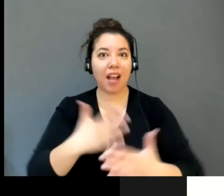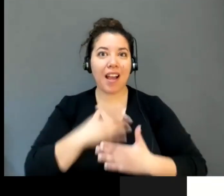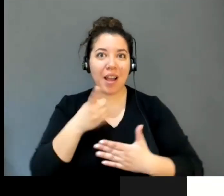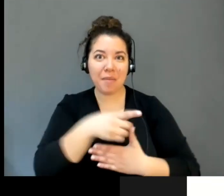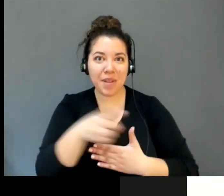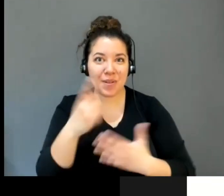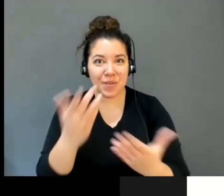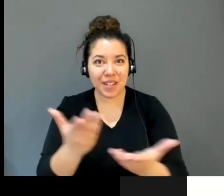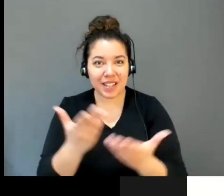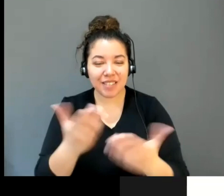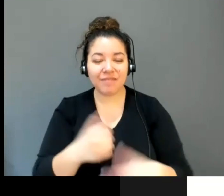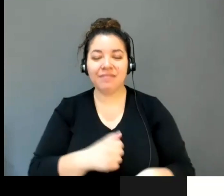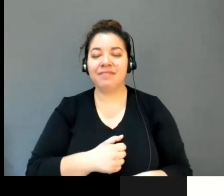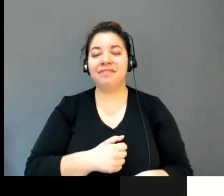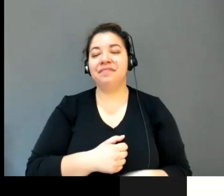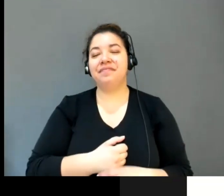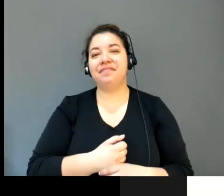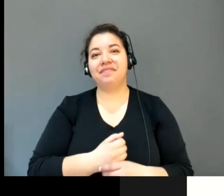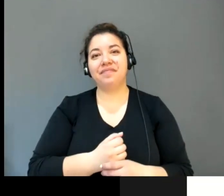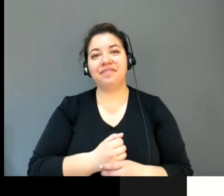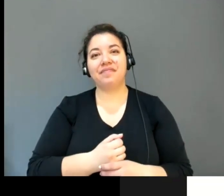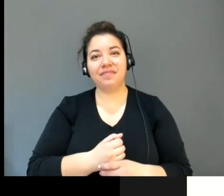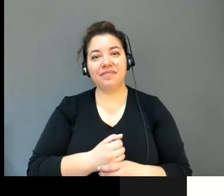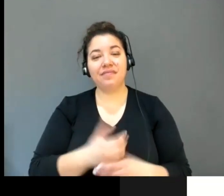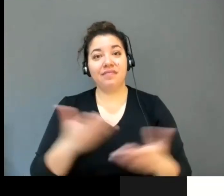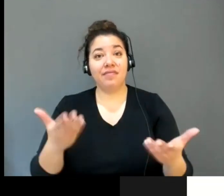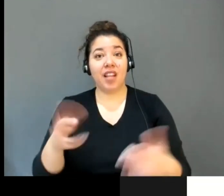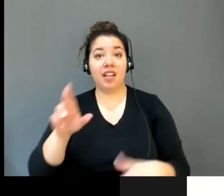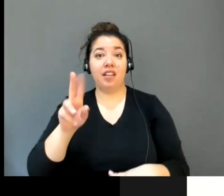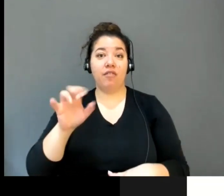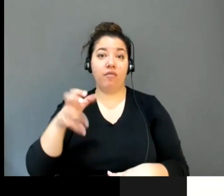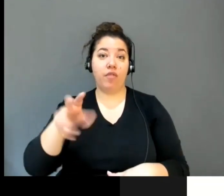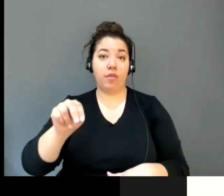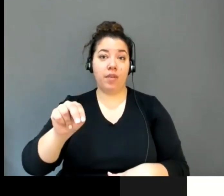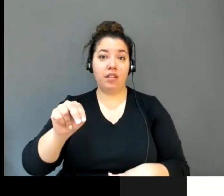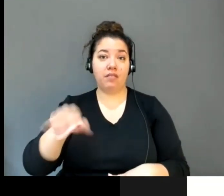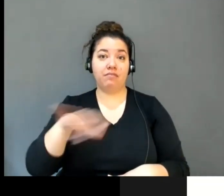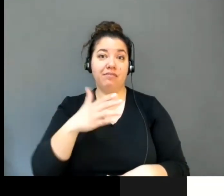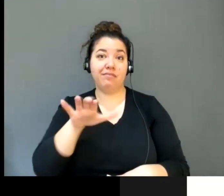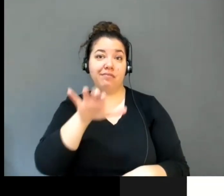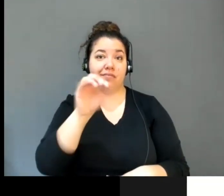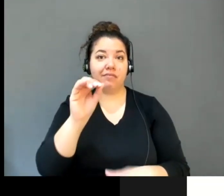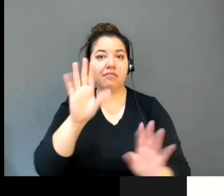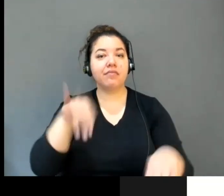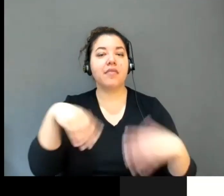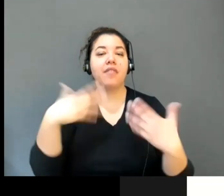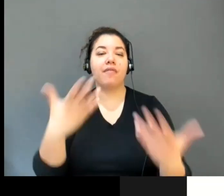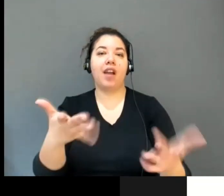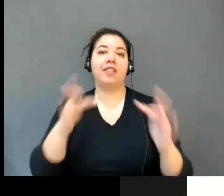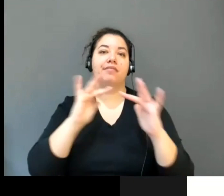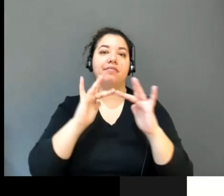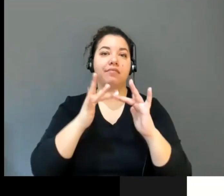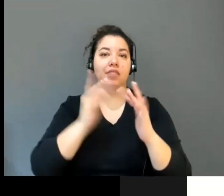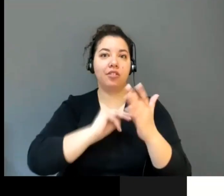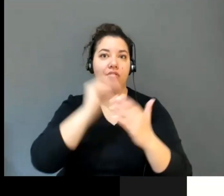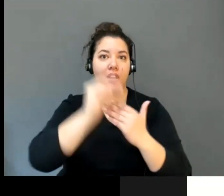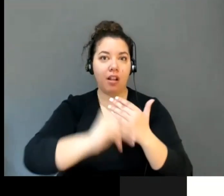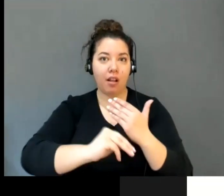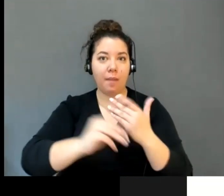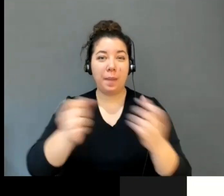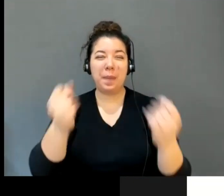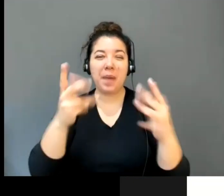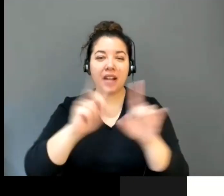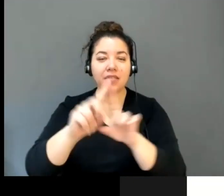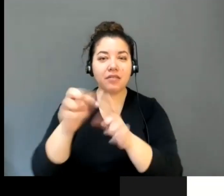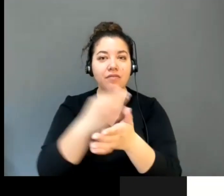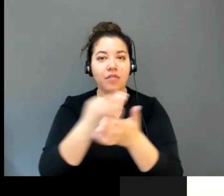here. And as a company, Rubin, what we provide is an online curriculum, lots of resources that teach how